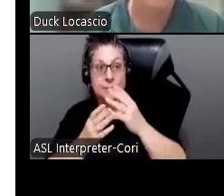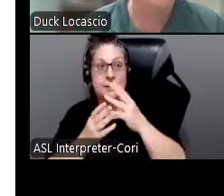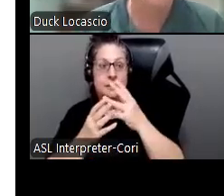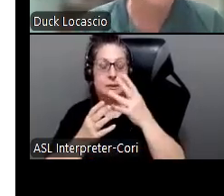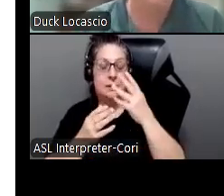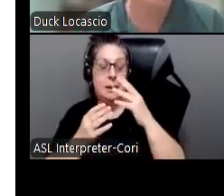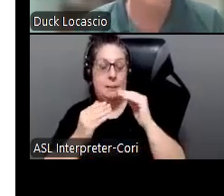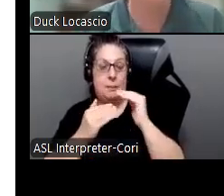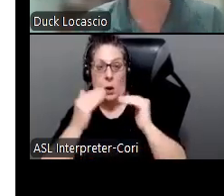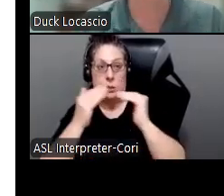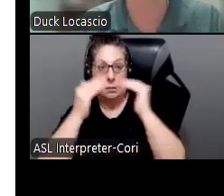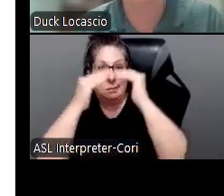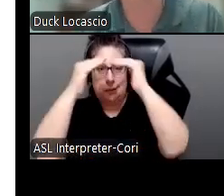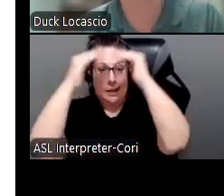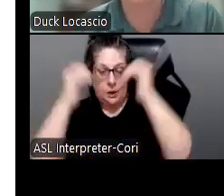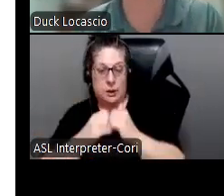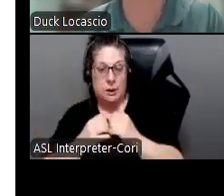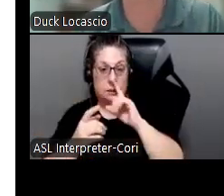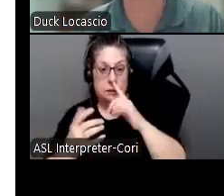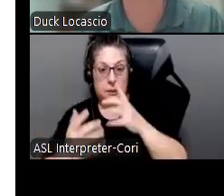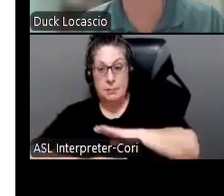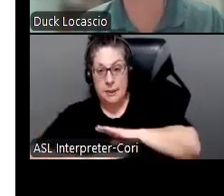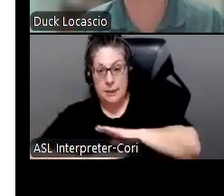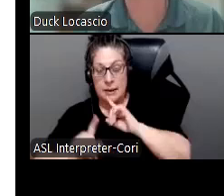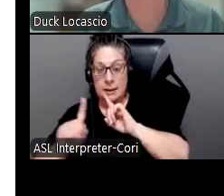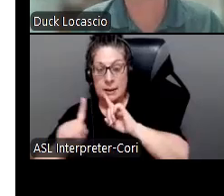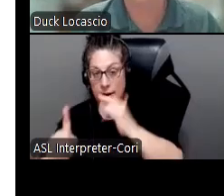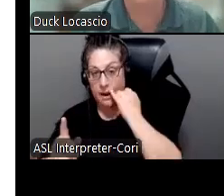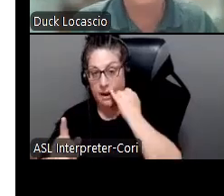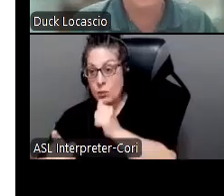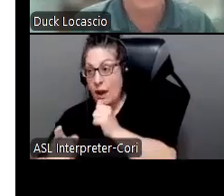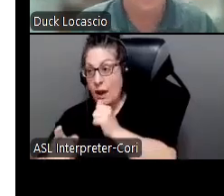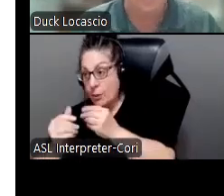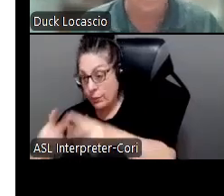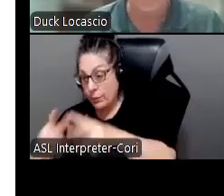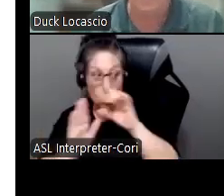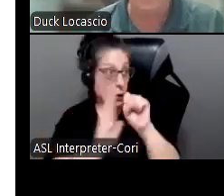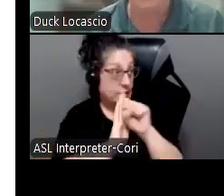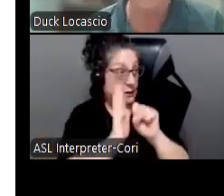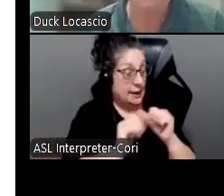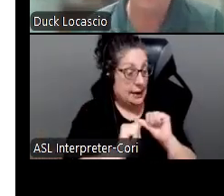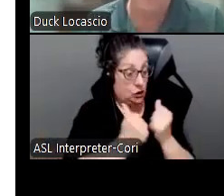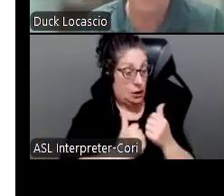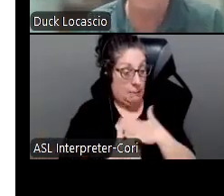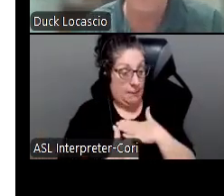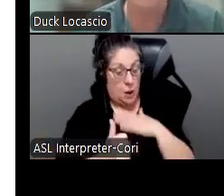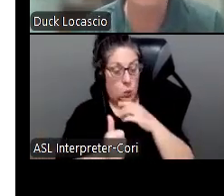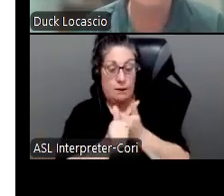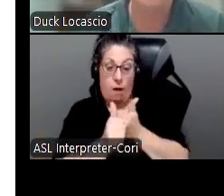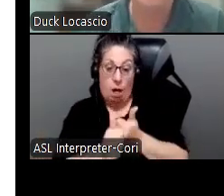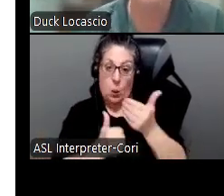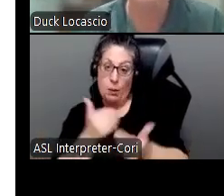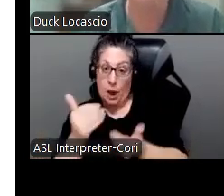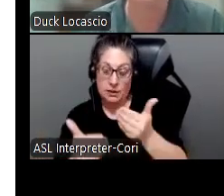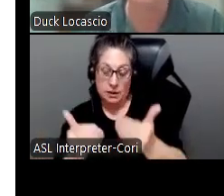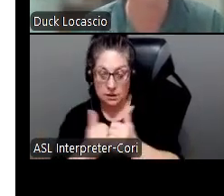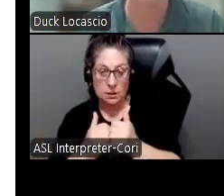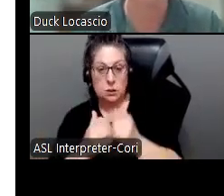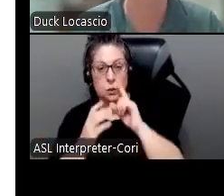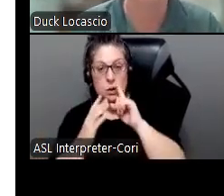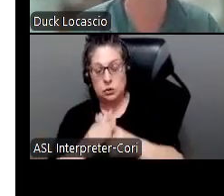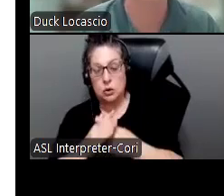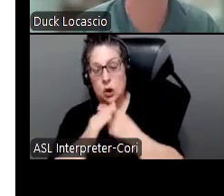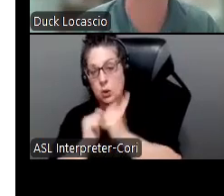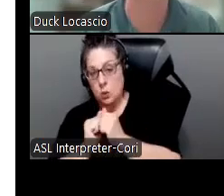objectives, whether it's a piece of private property or in my case, a state agency, we follow a process, and it starts